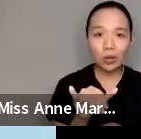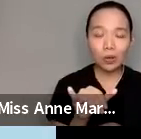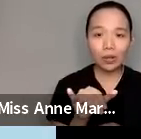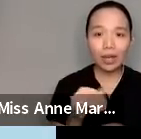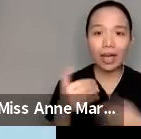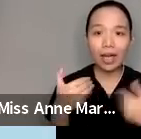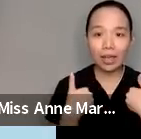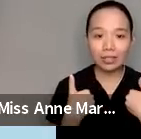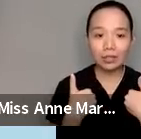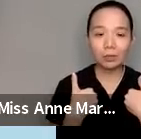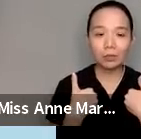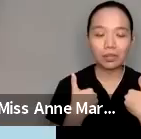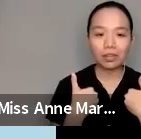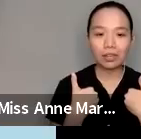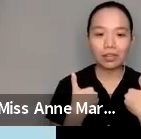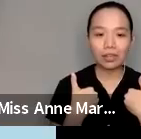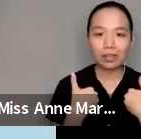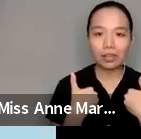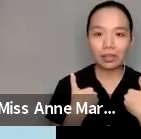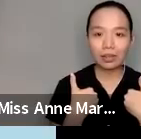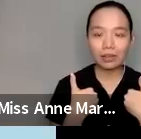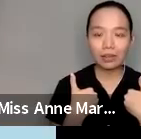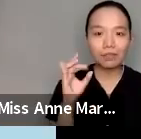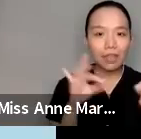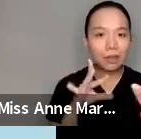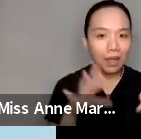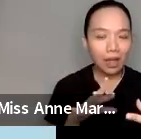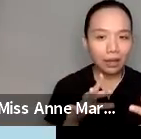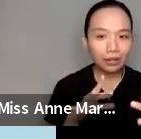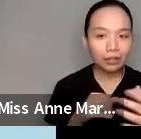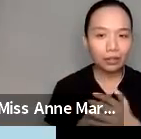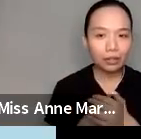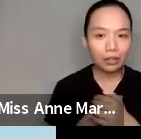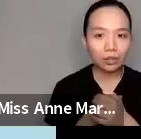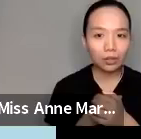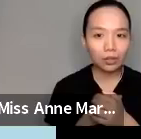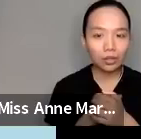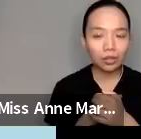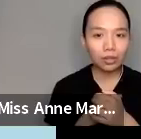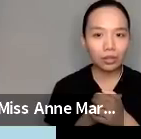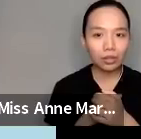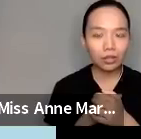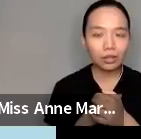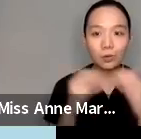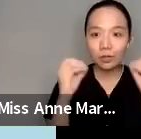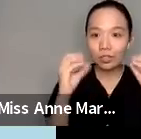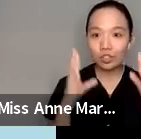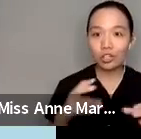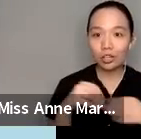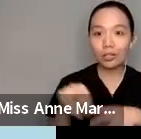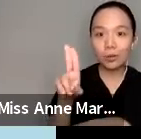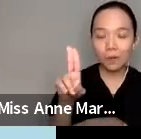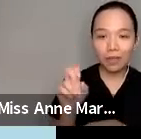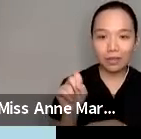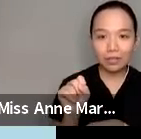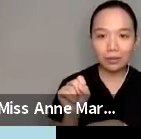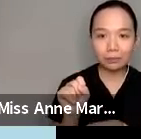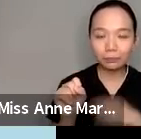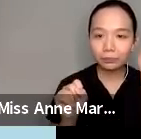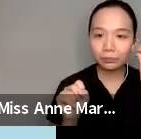been stated by Rita Pearson, which was a teacher in USA